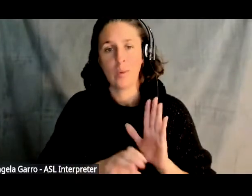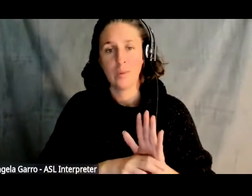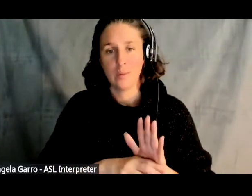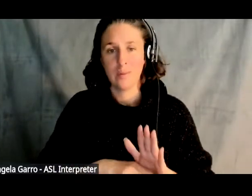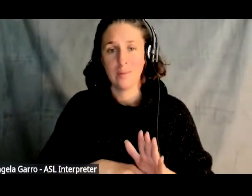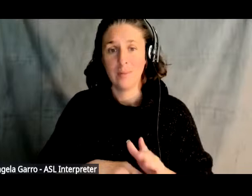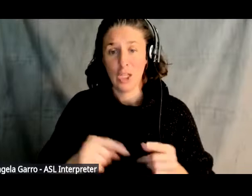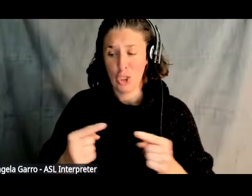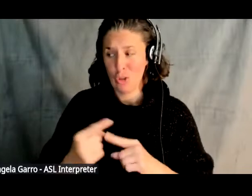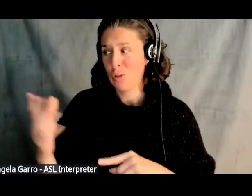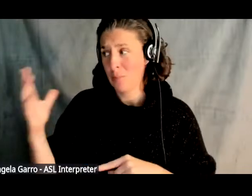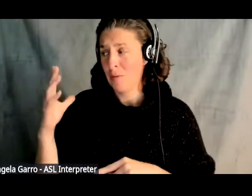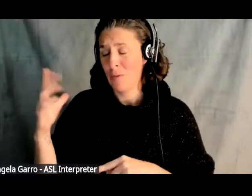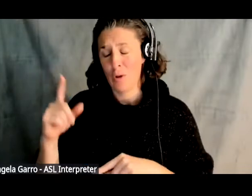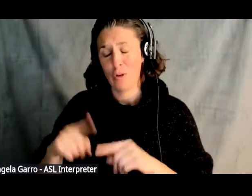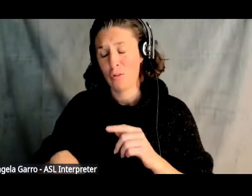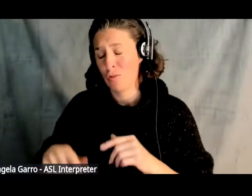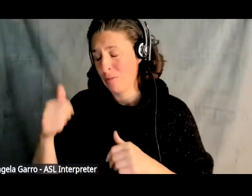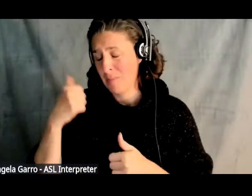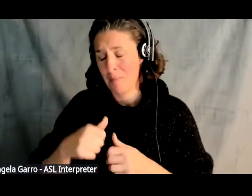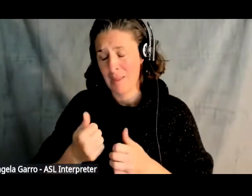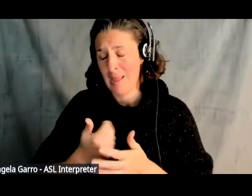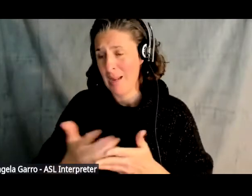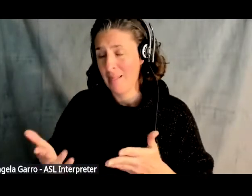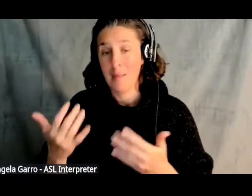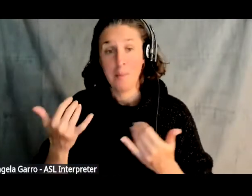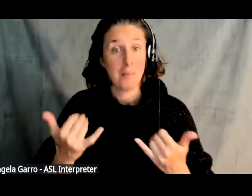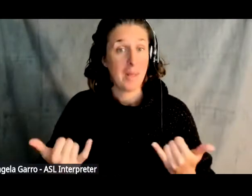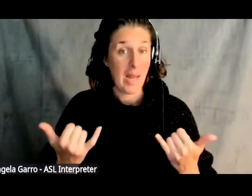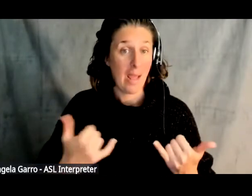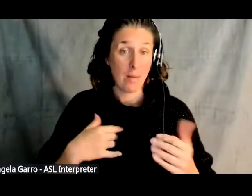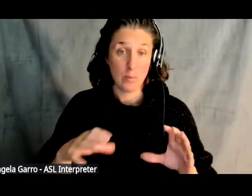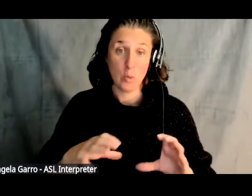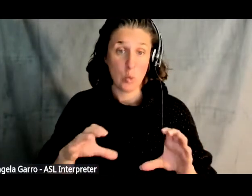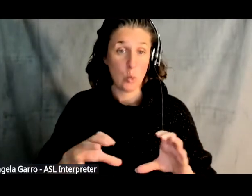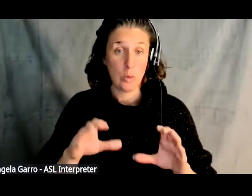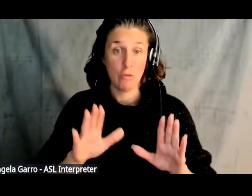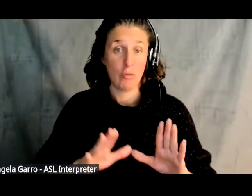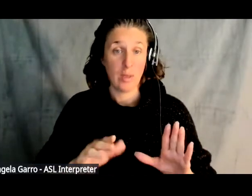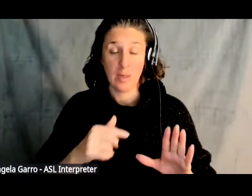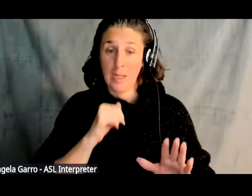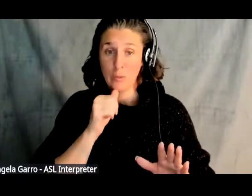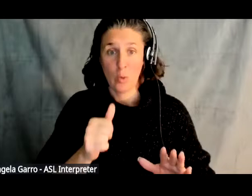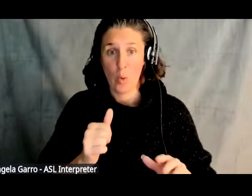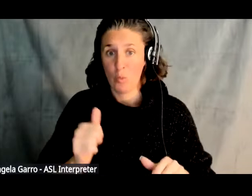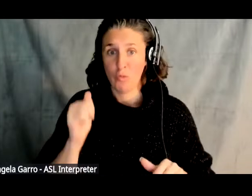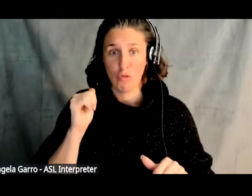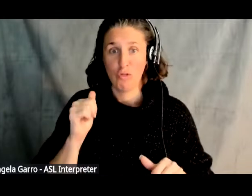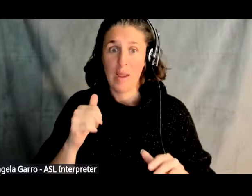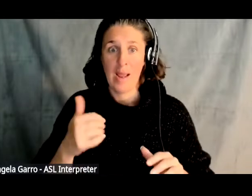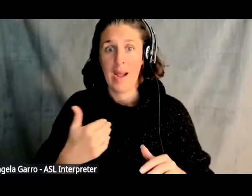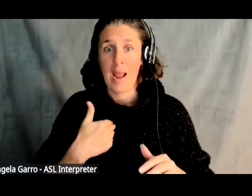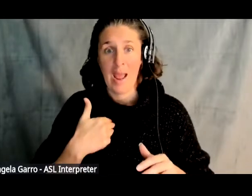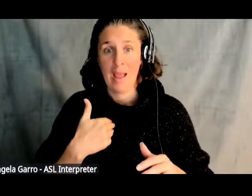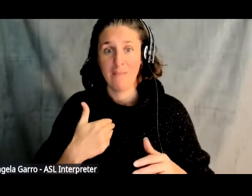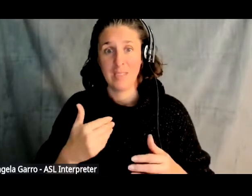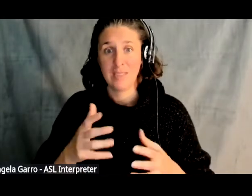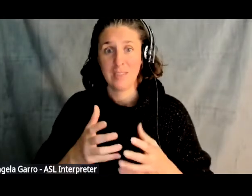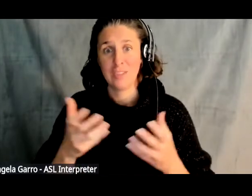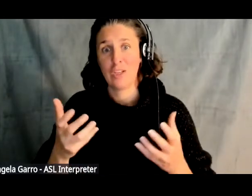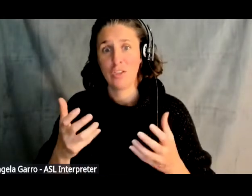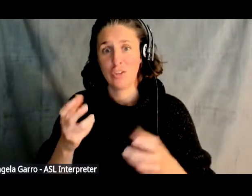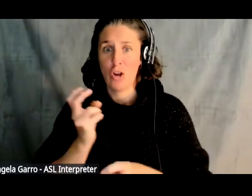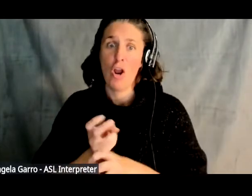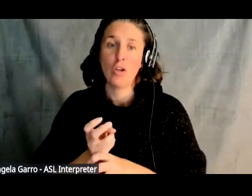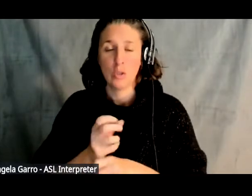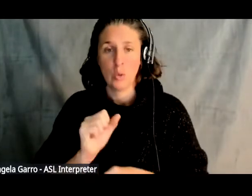back then. I could not memorize a single thing, but now I'm doing great. And I do not regret having such like harsh work.